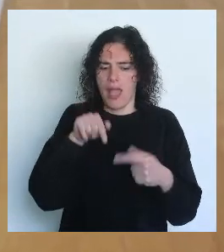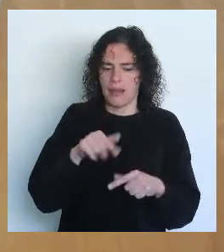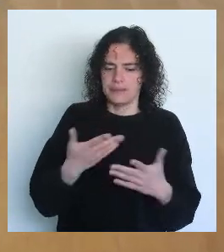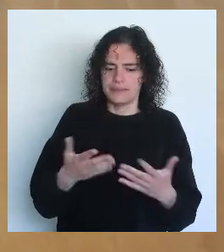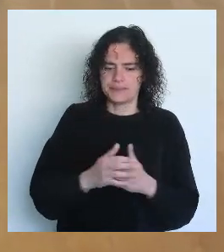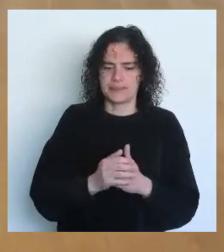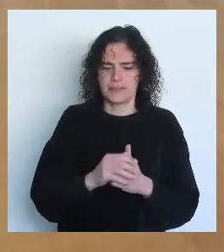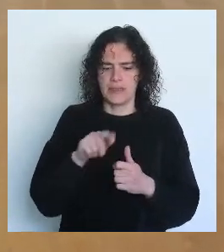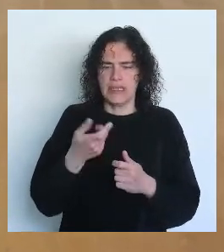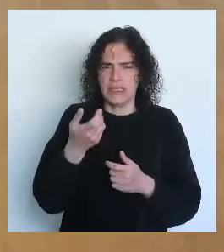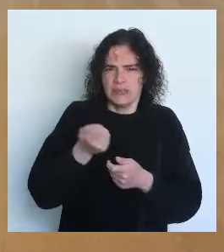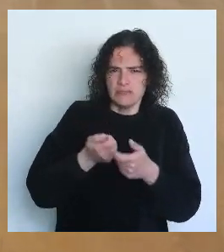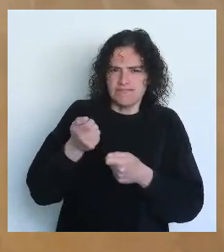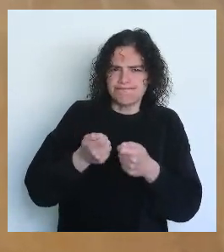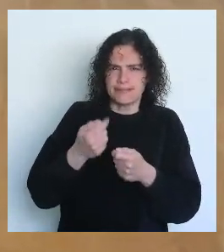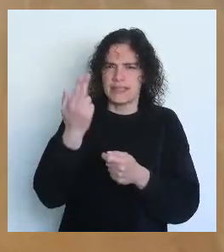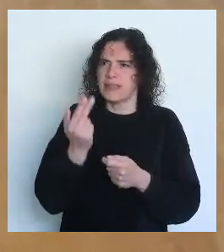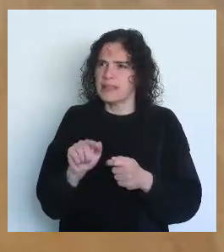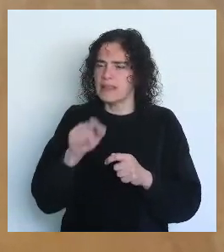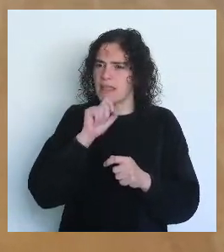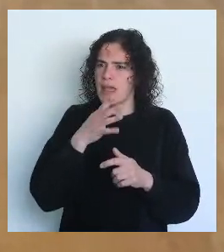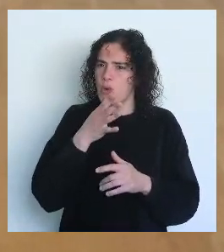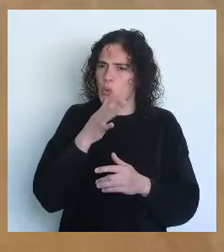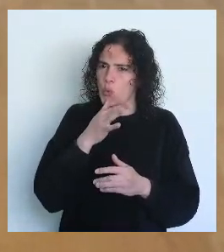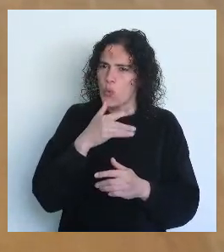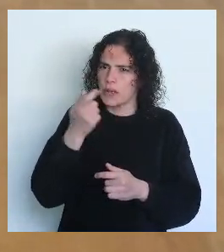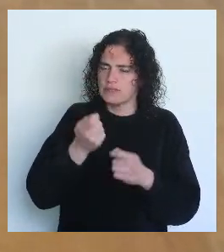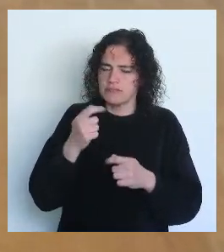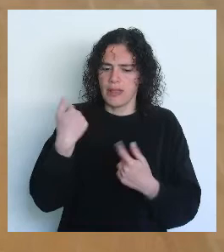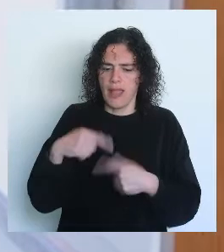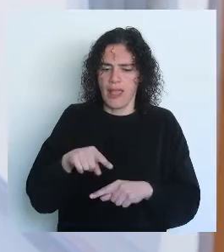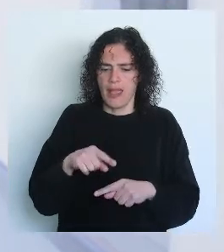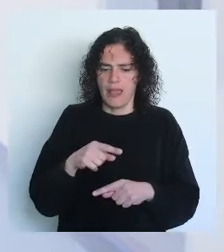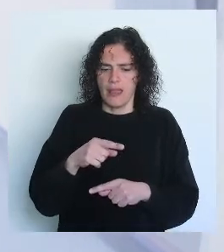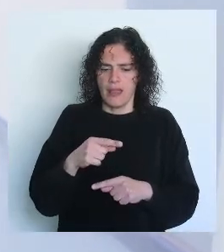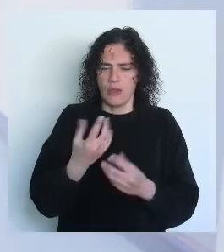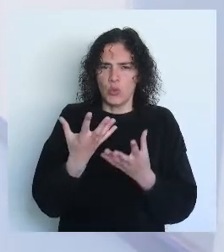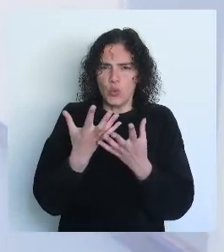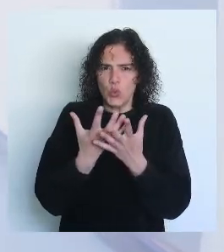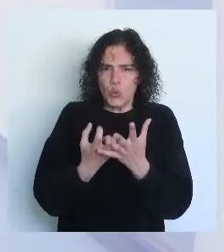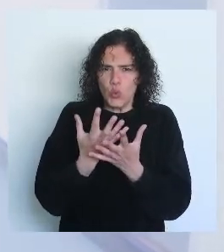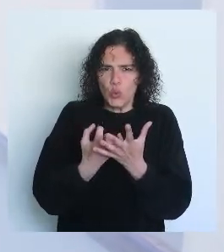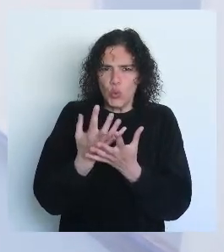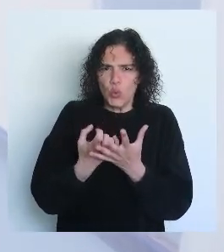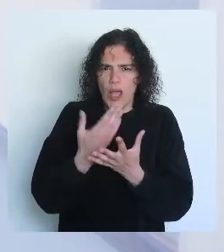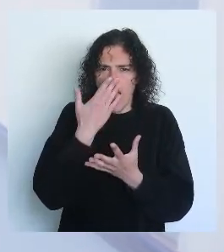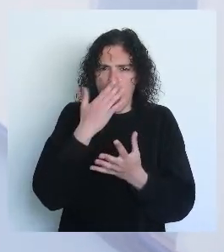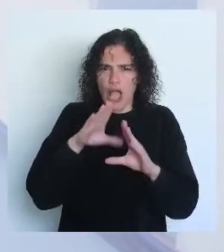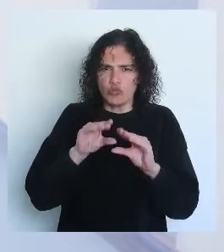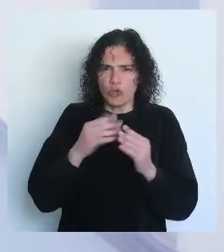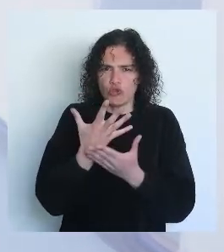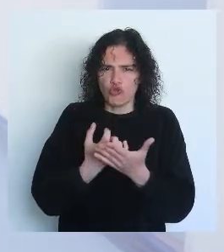be pooled in the ink, in the color, and have this kind of, has absorbed, almost like